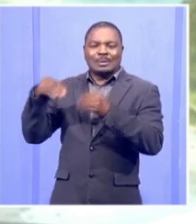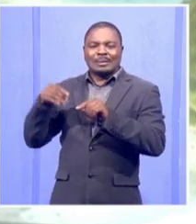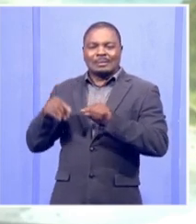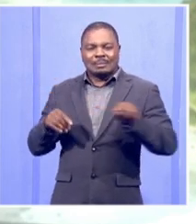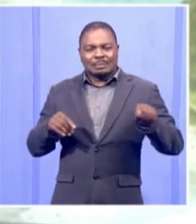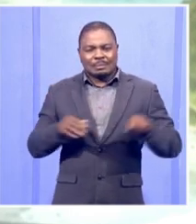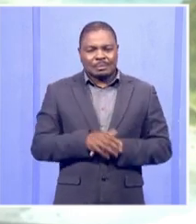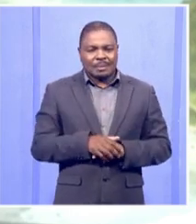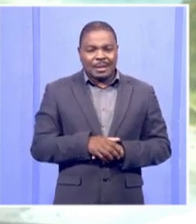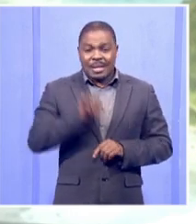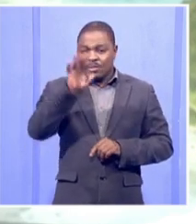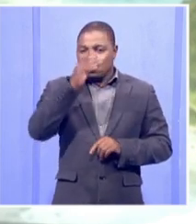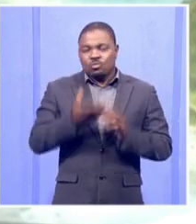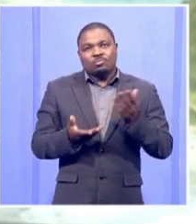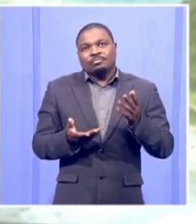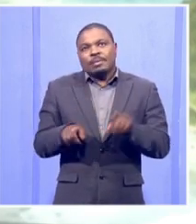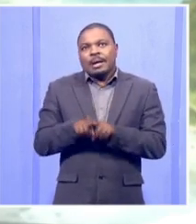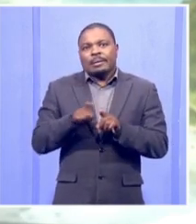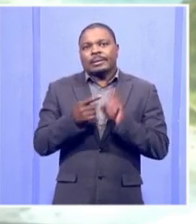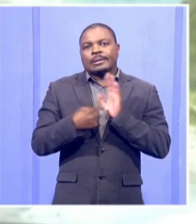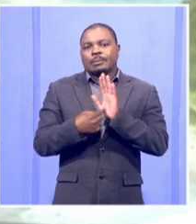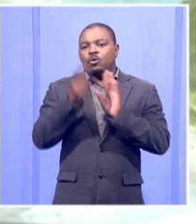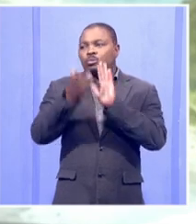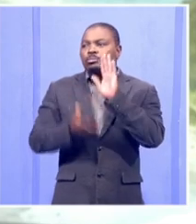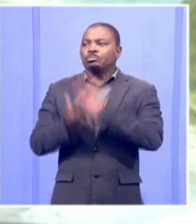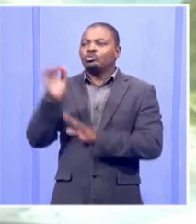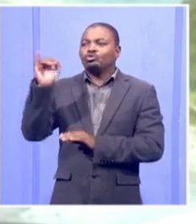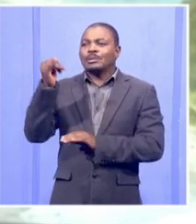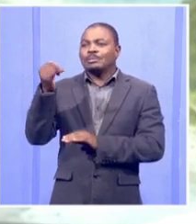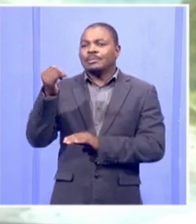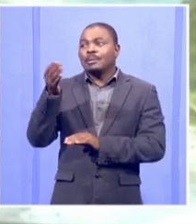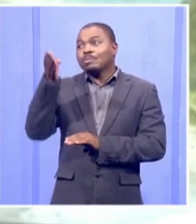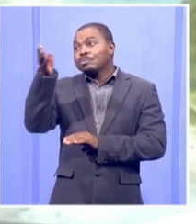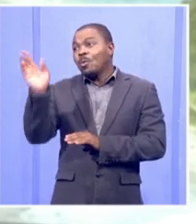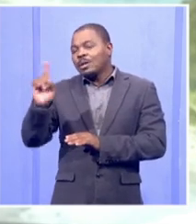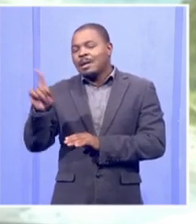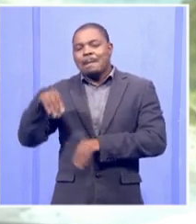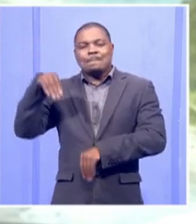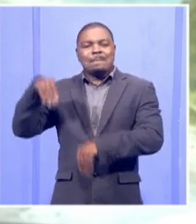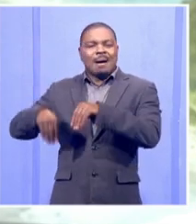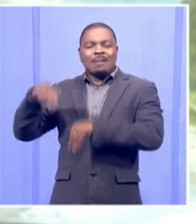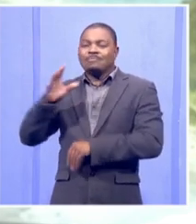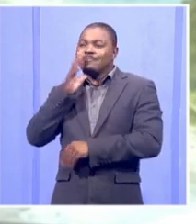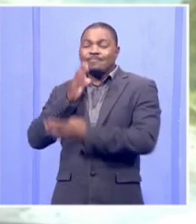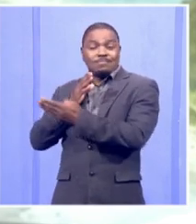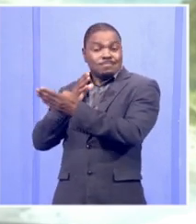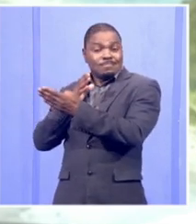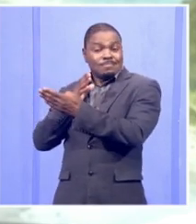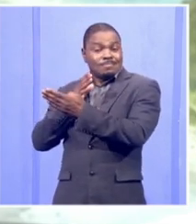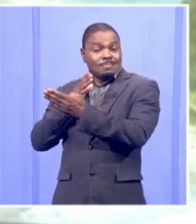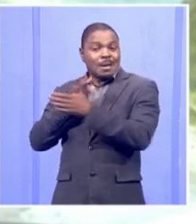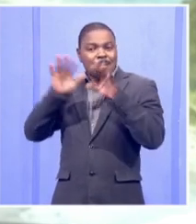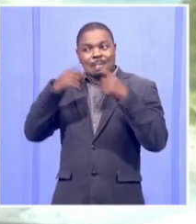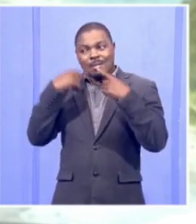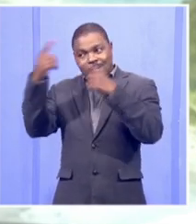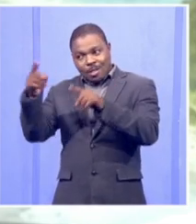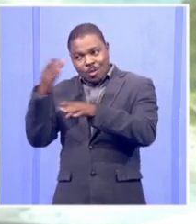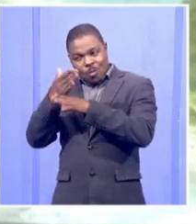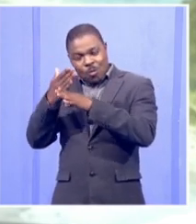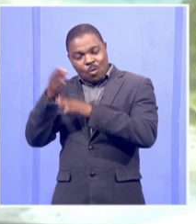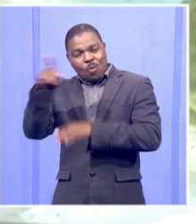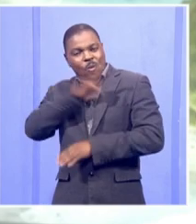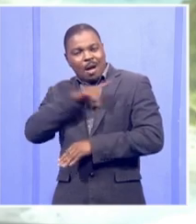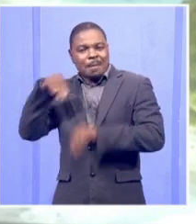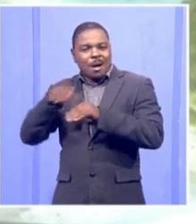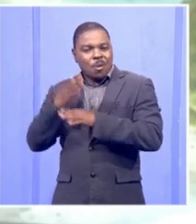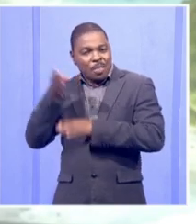If you had to travel to Johannesburg, you're going to see a lot of mines, and people have got jobs because they work on the